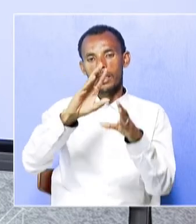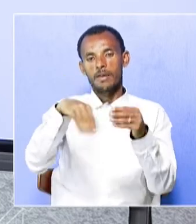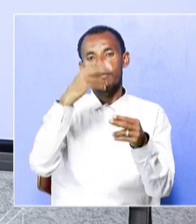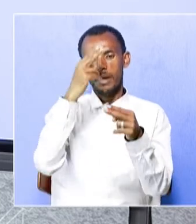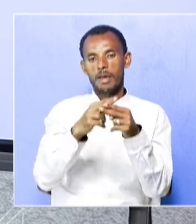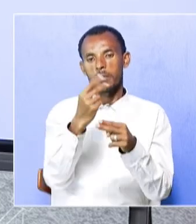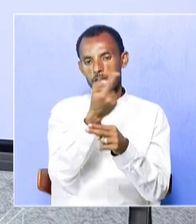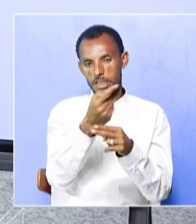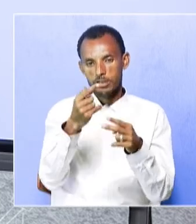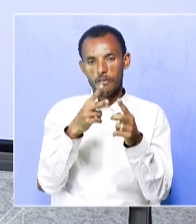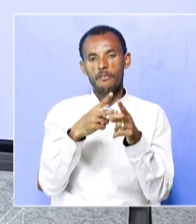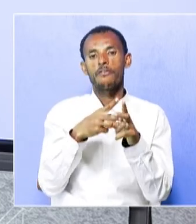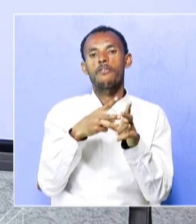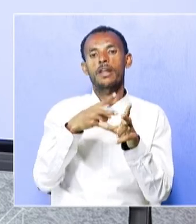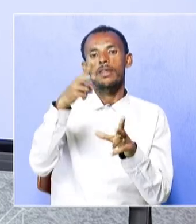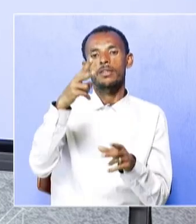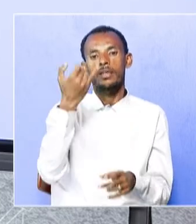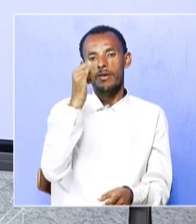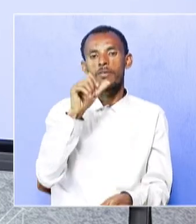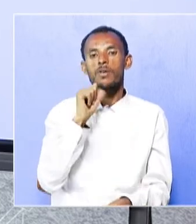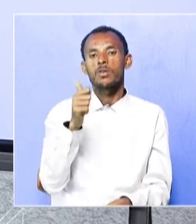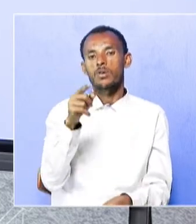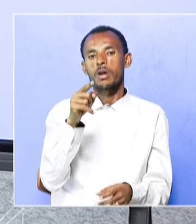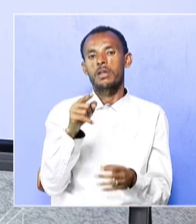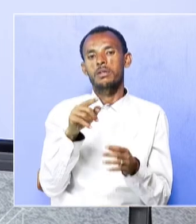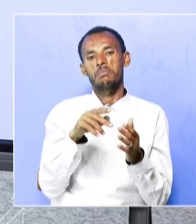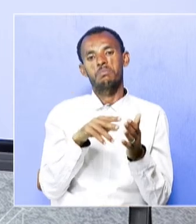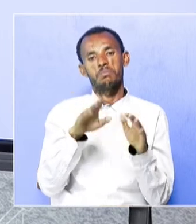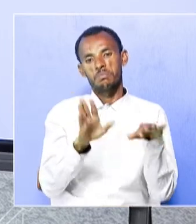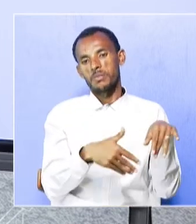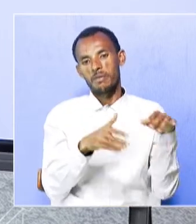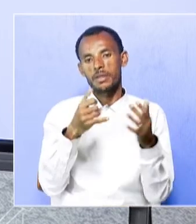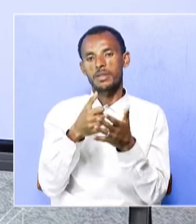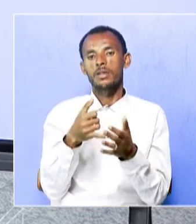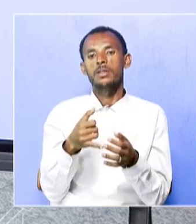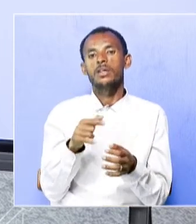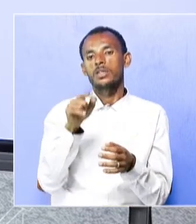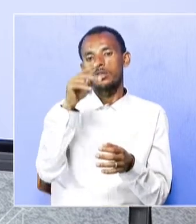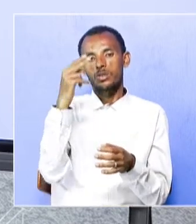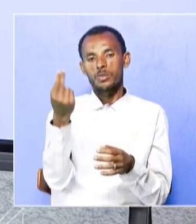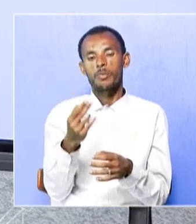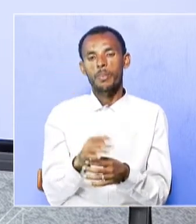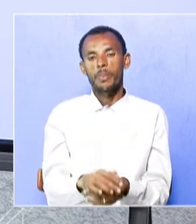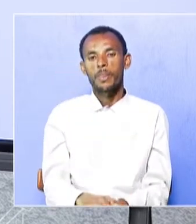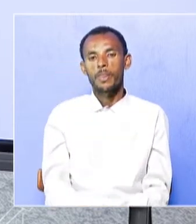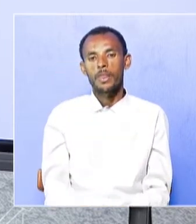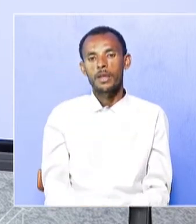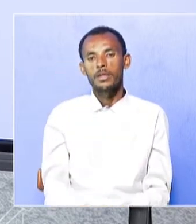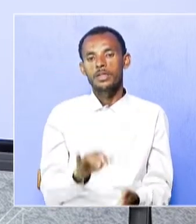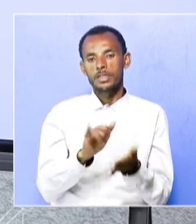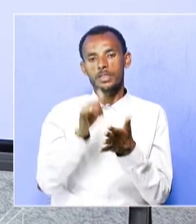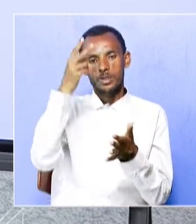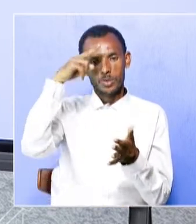each vertex. If not, you can jump it. Okay, that is up to you. So this